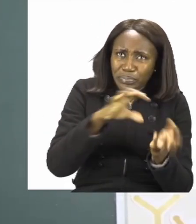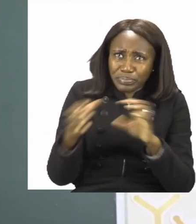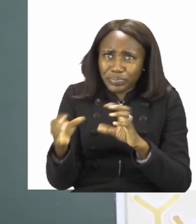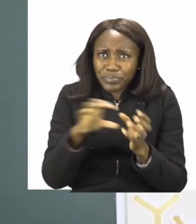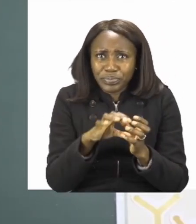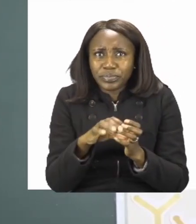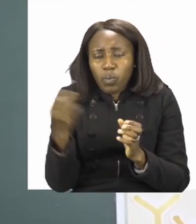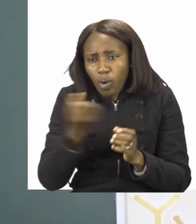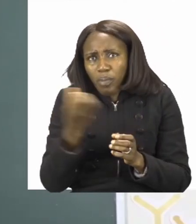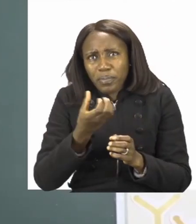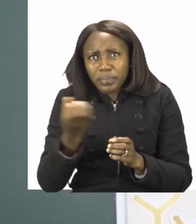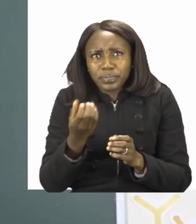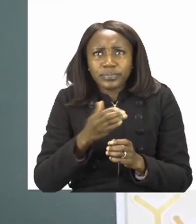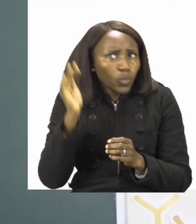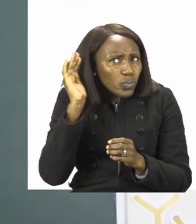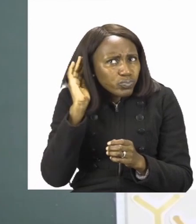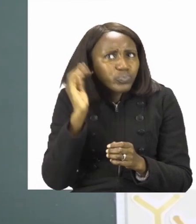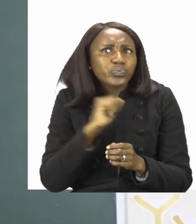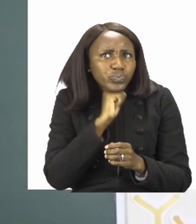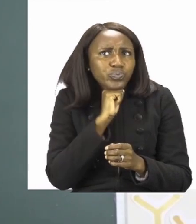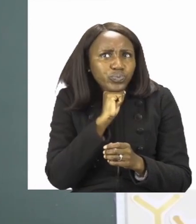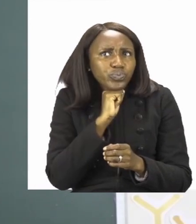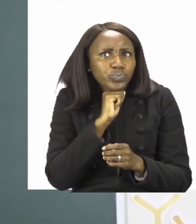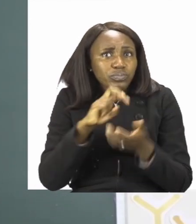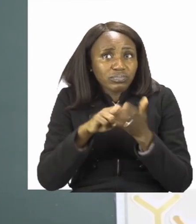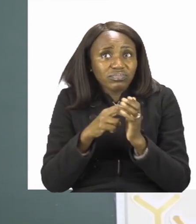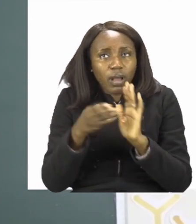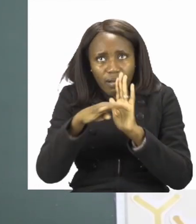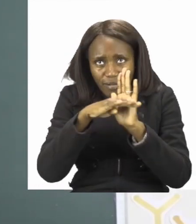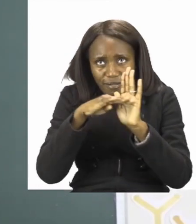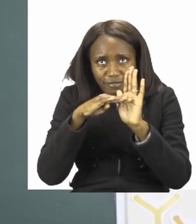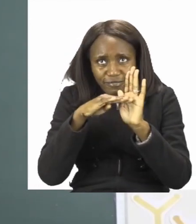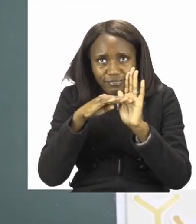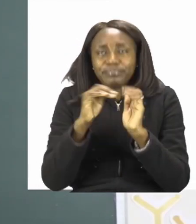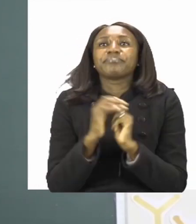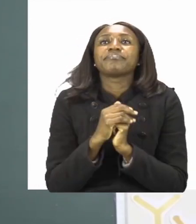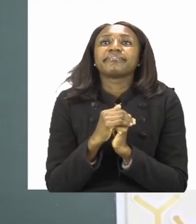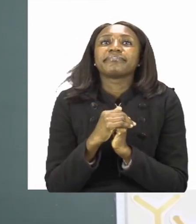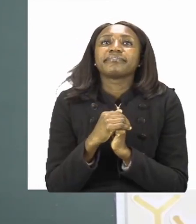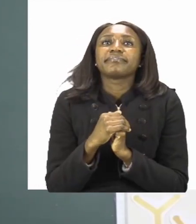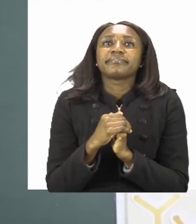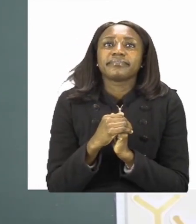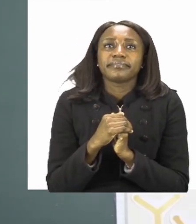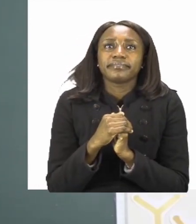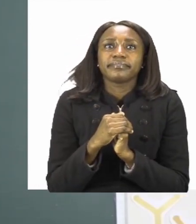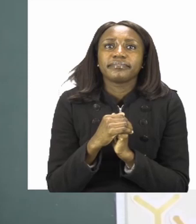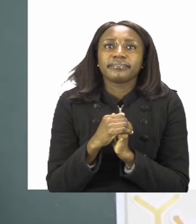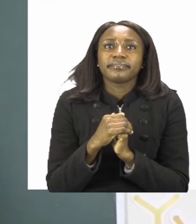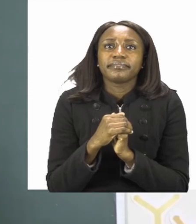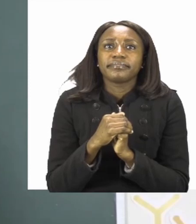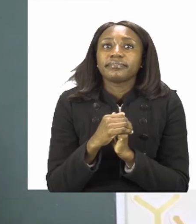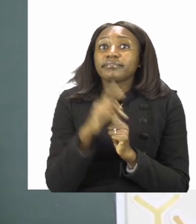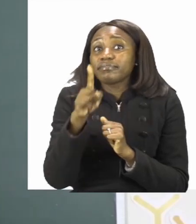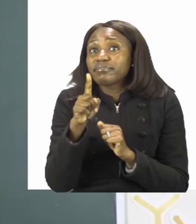I shake it, you can hear that sound, which means there is space for the water to move. It's